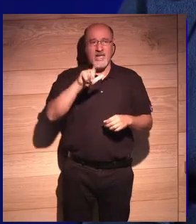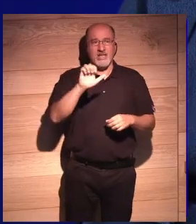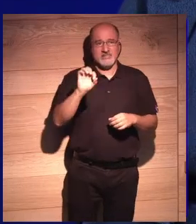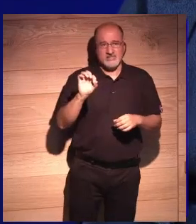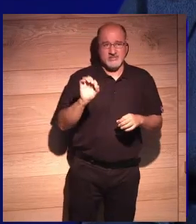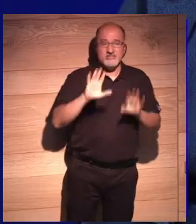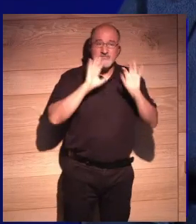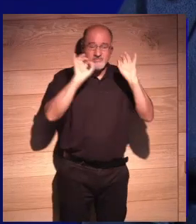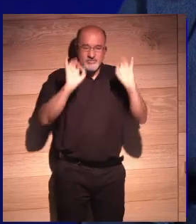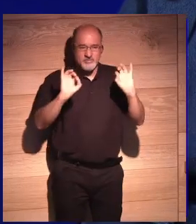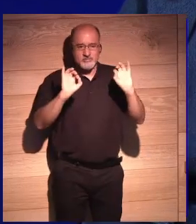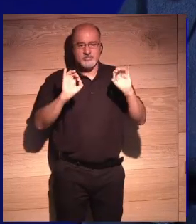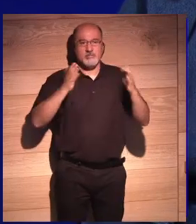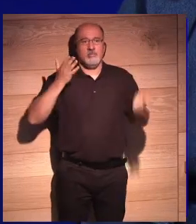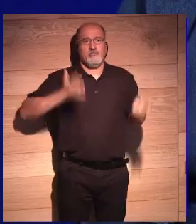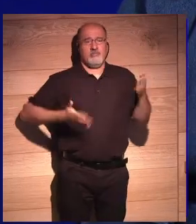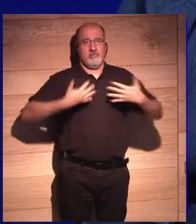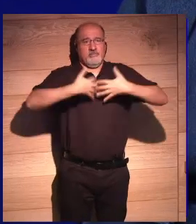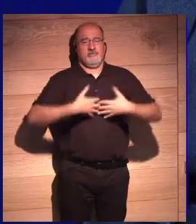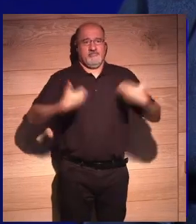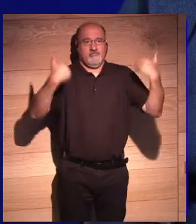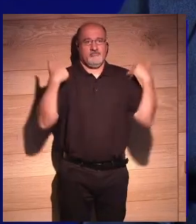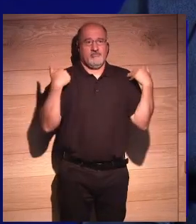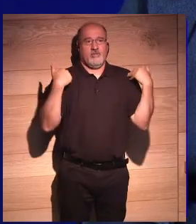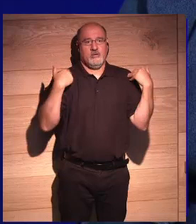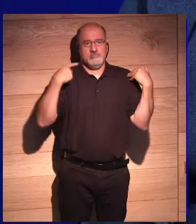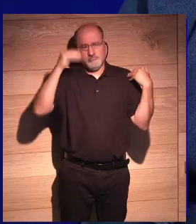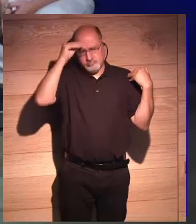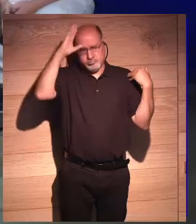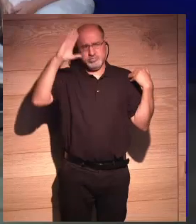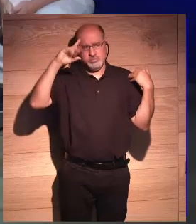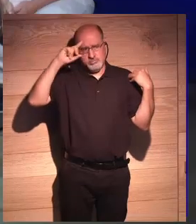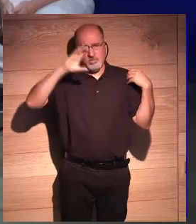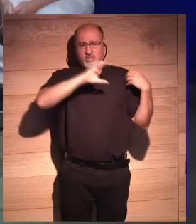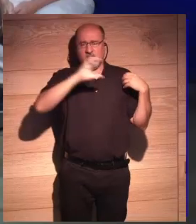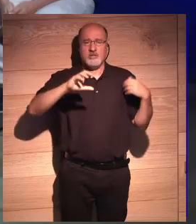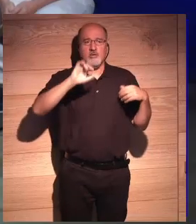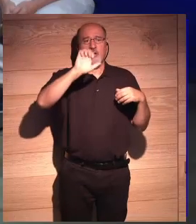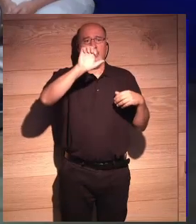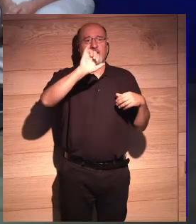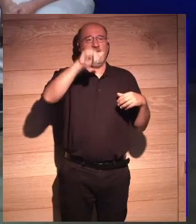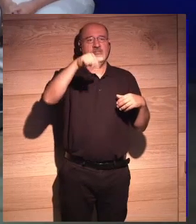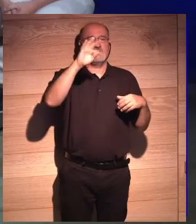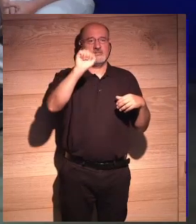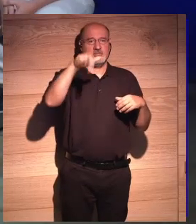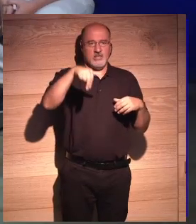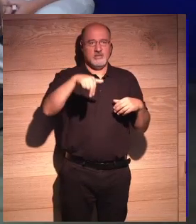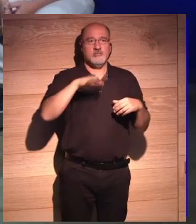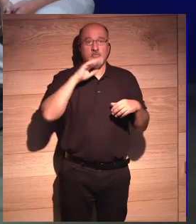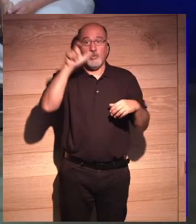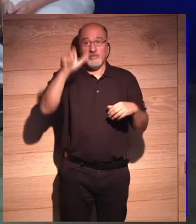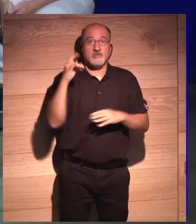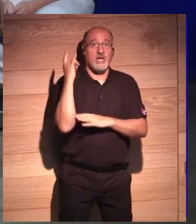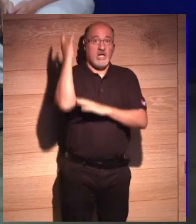they are doing a very interesting job of how to get into Einstein's avatar. It makes us feel a little bit